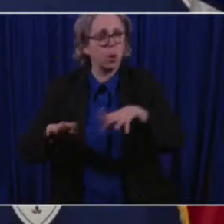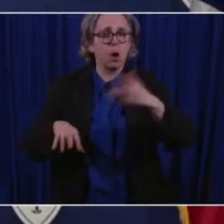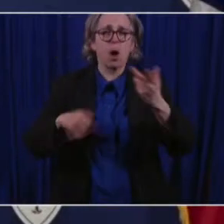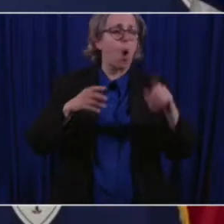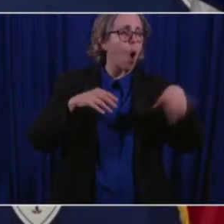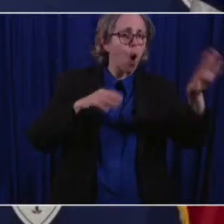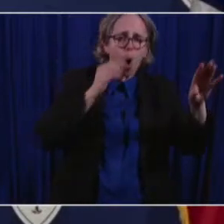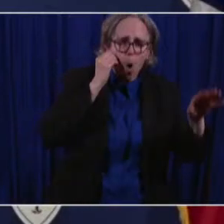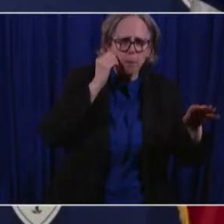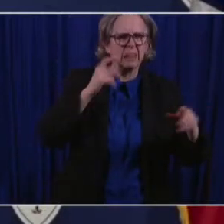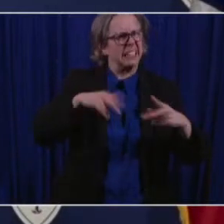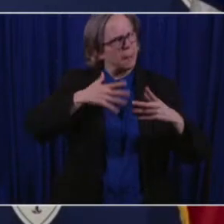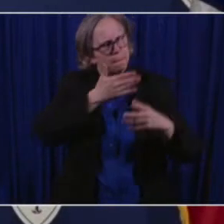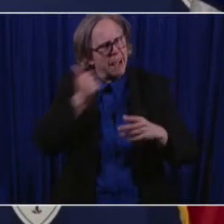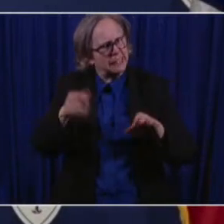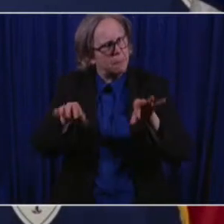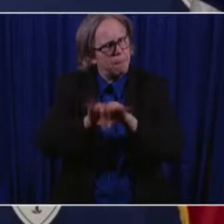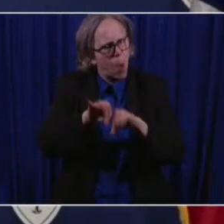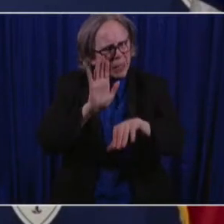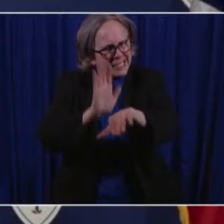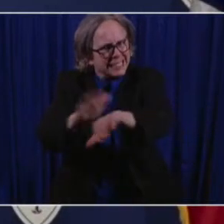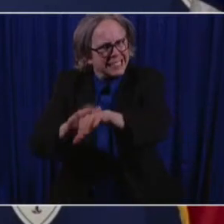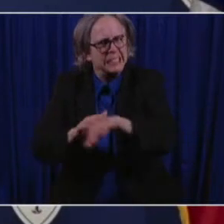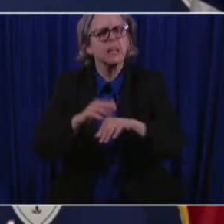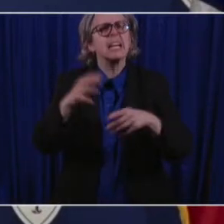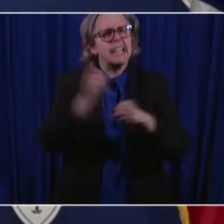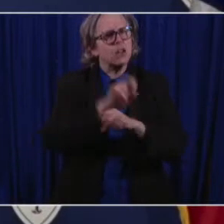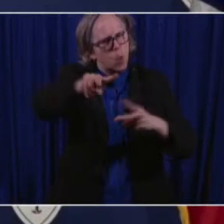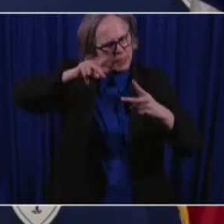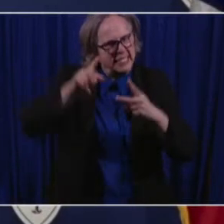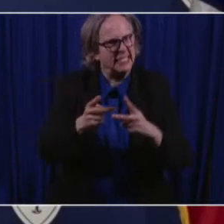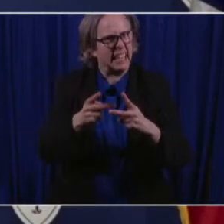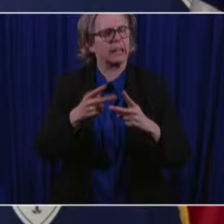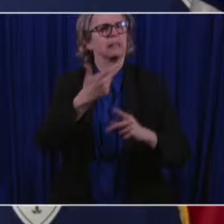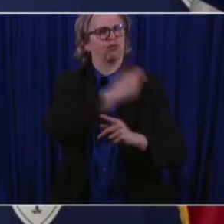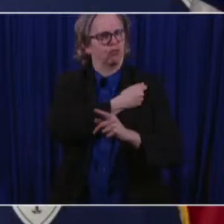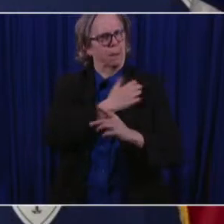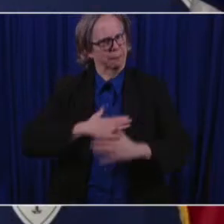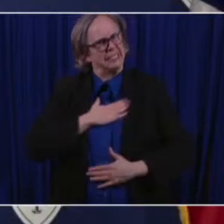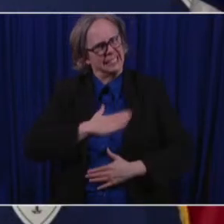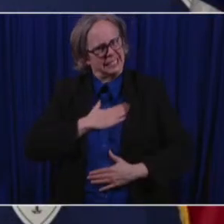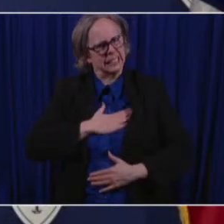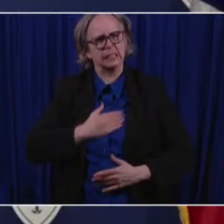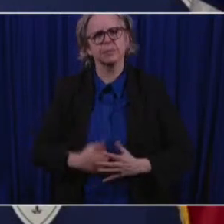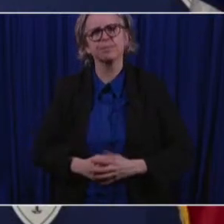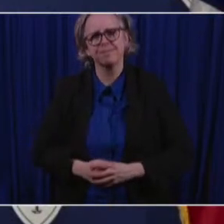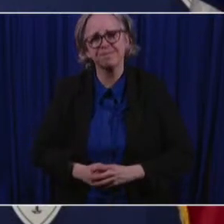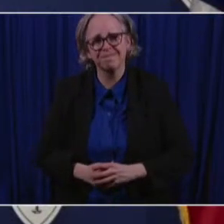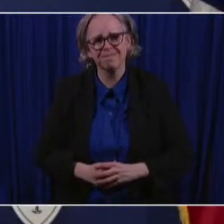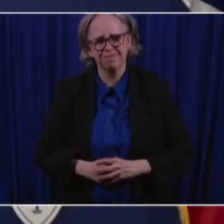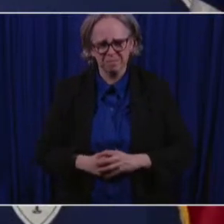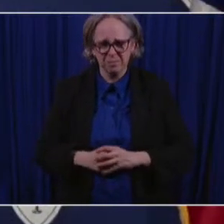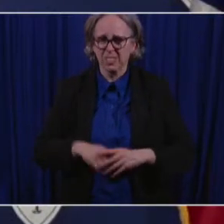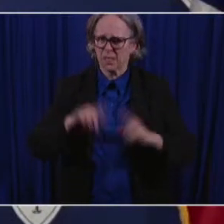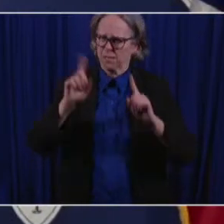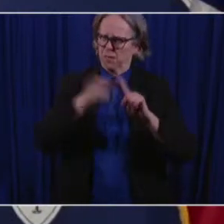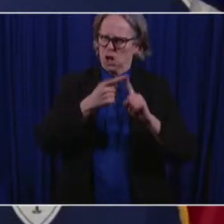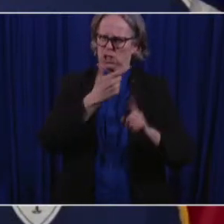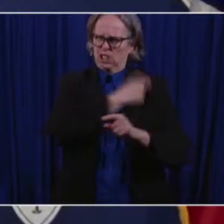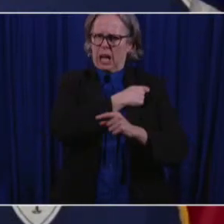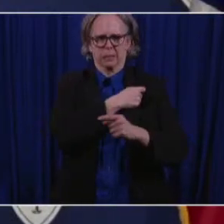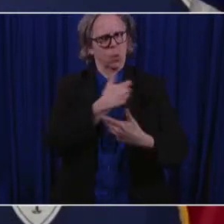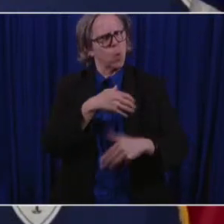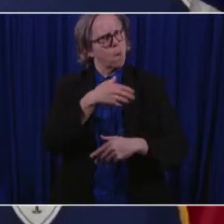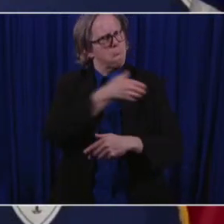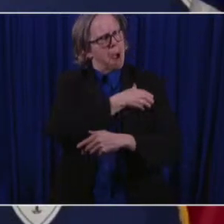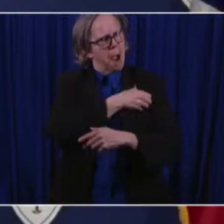reason, it doesn't happen, they don't get it done when they should, that first shot is still pretty powerful.